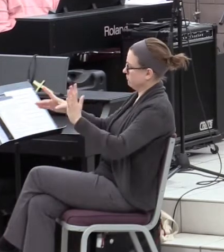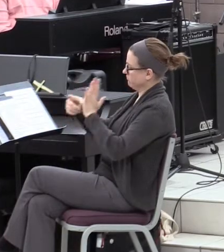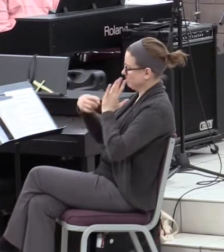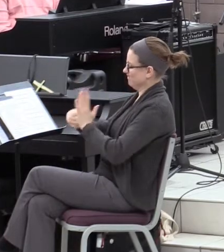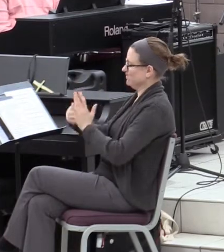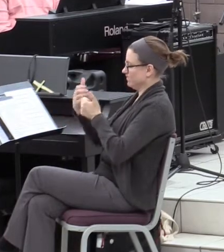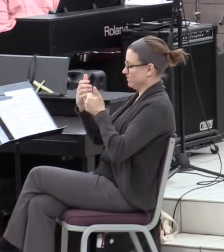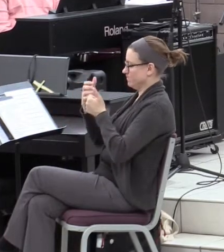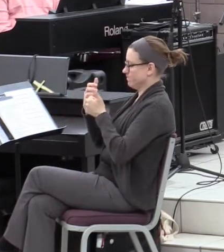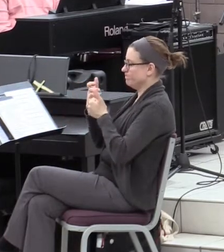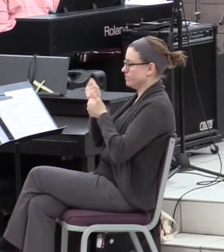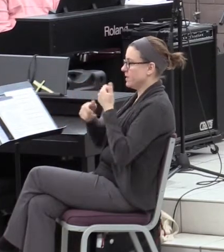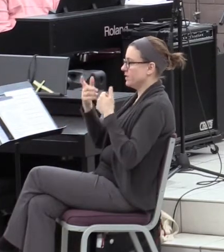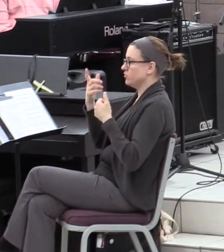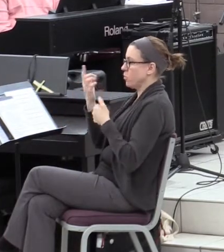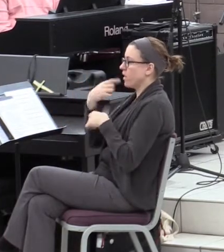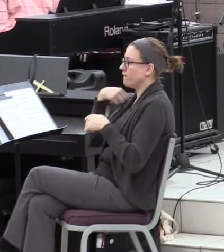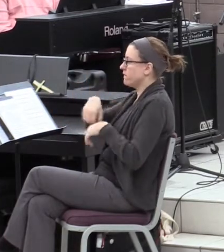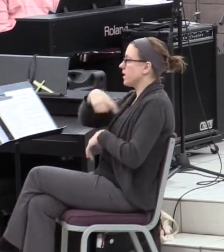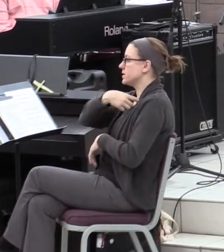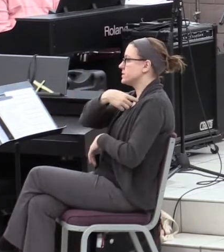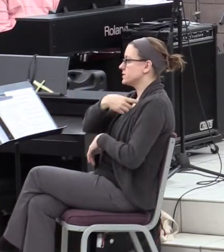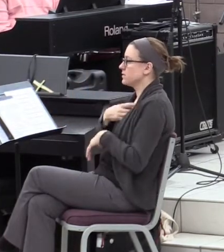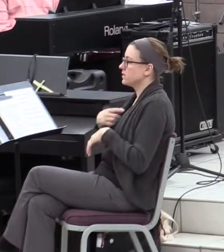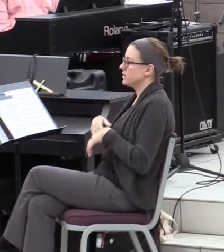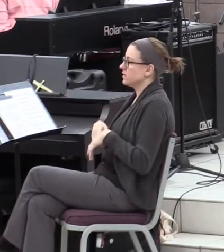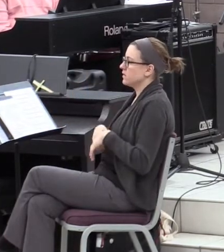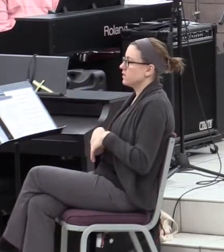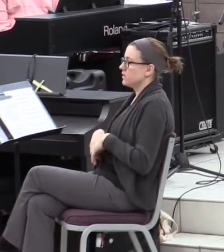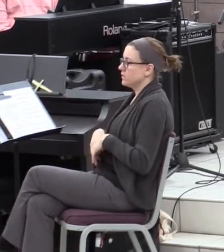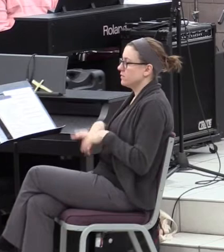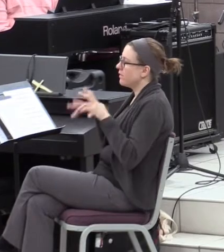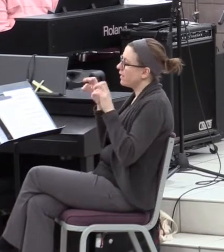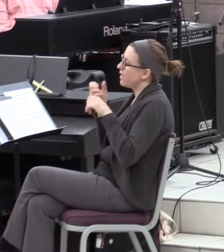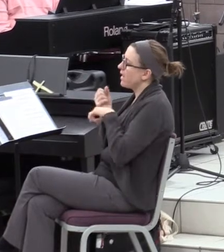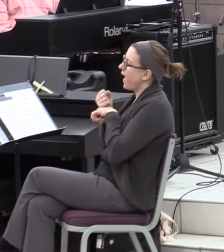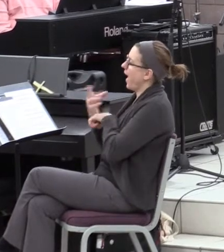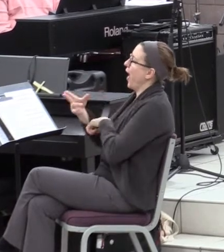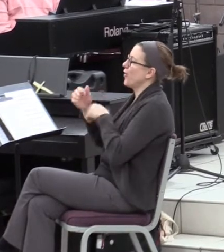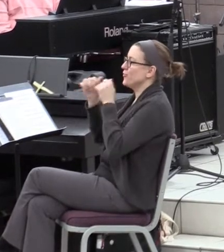each one of us out blessing one another.